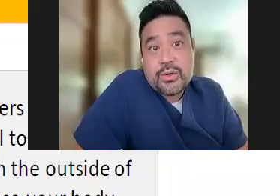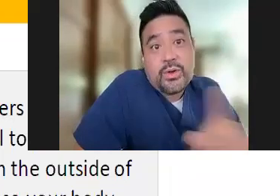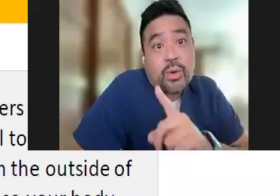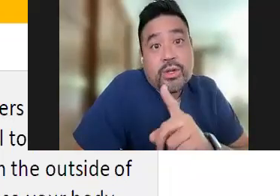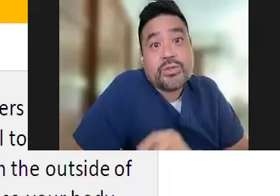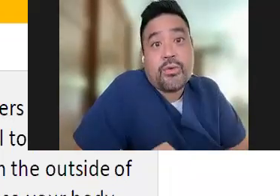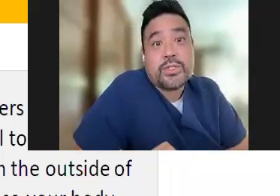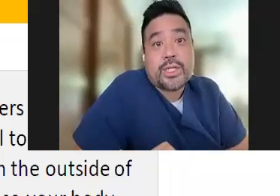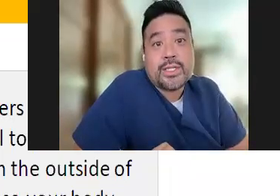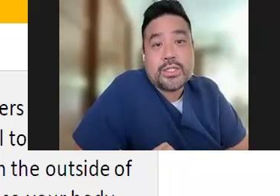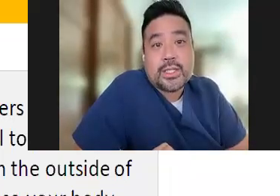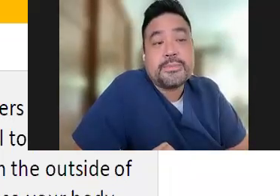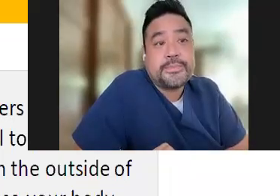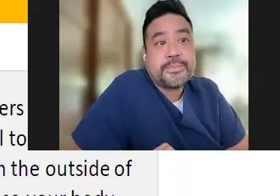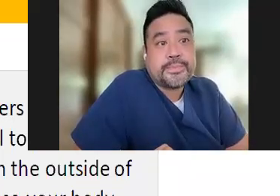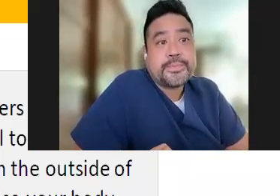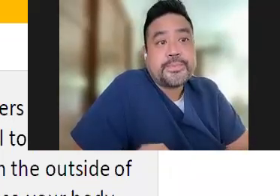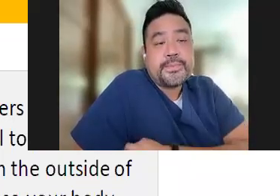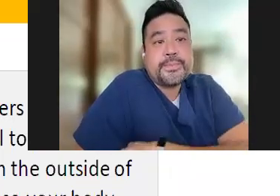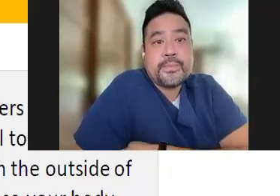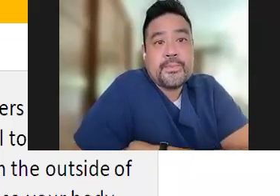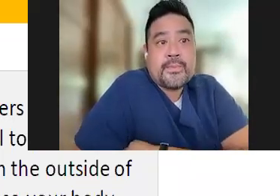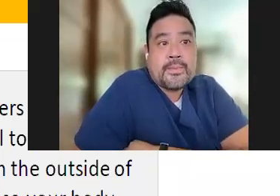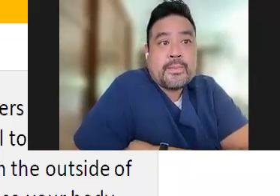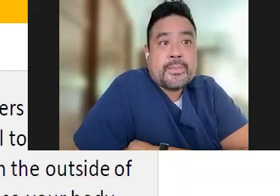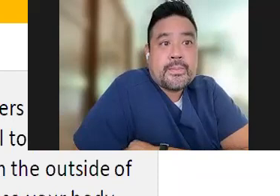Pfizer and Moderna, one dose for Johnson & Johnson.